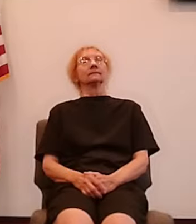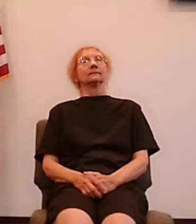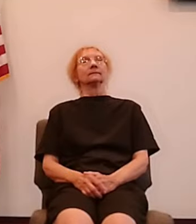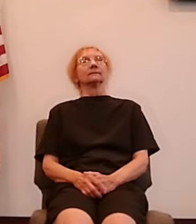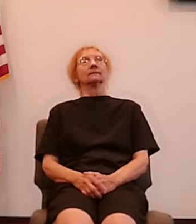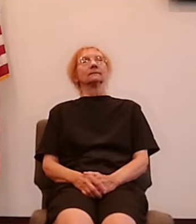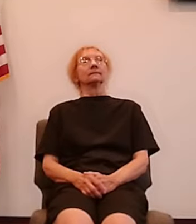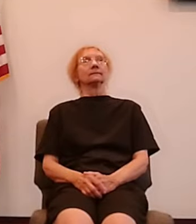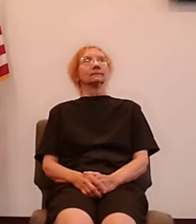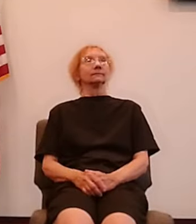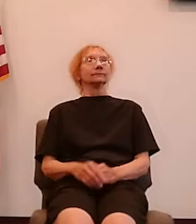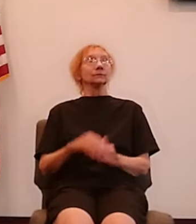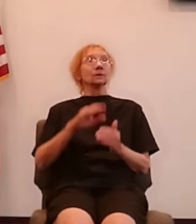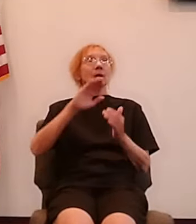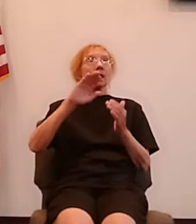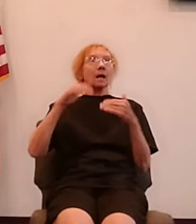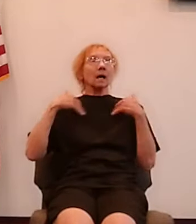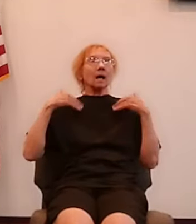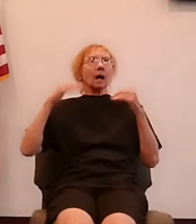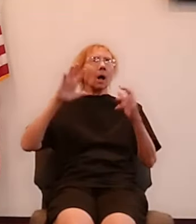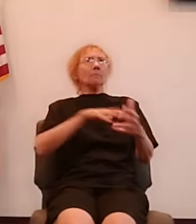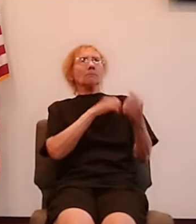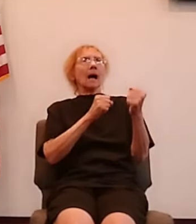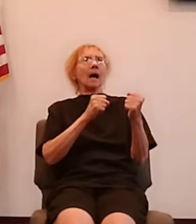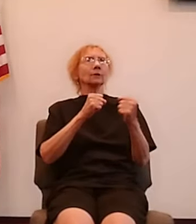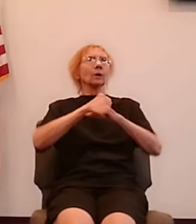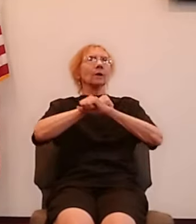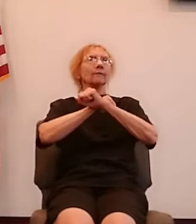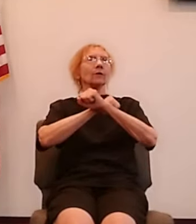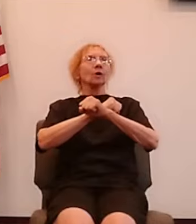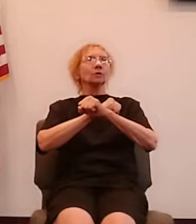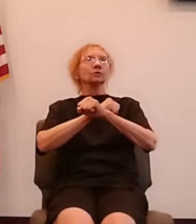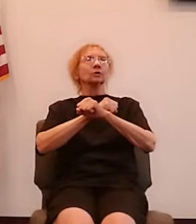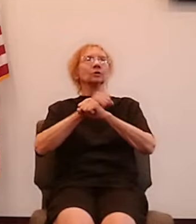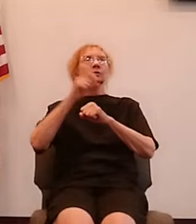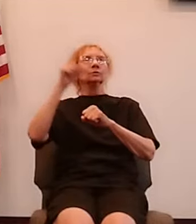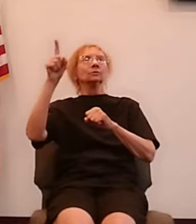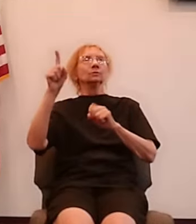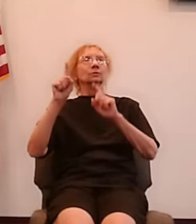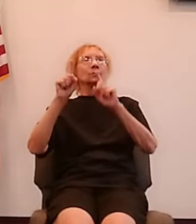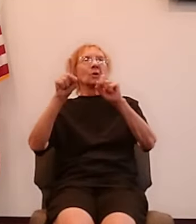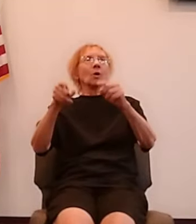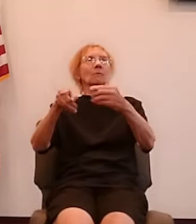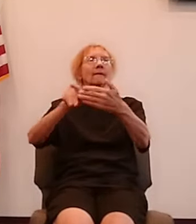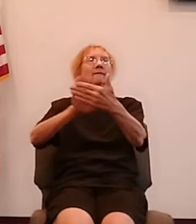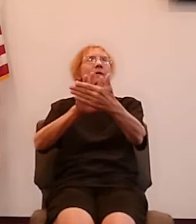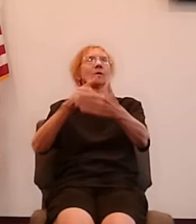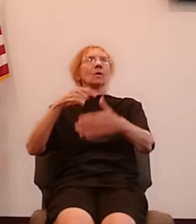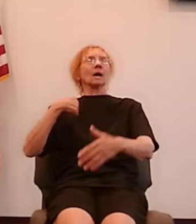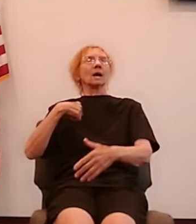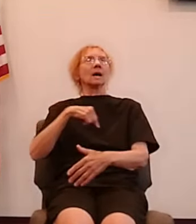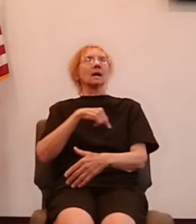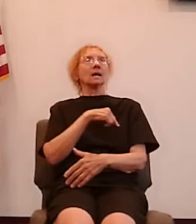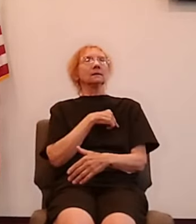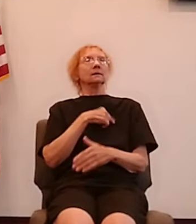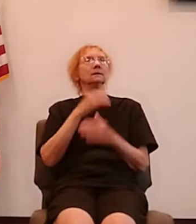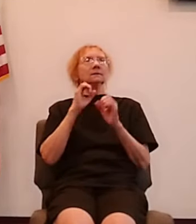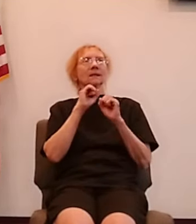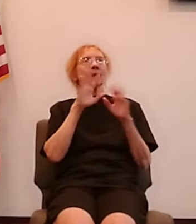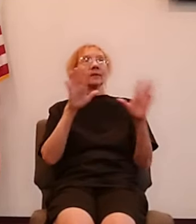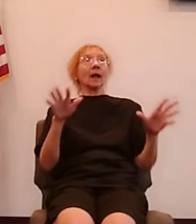An almighty fortress, you go before us. Nothing can stand against